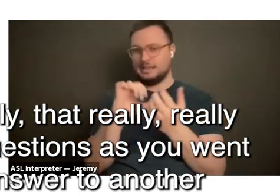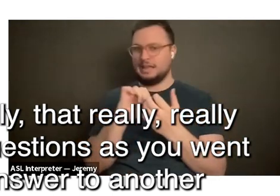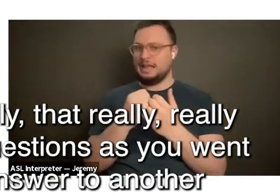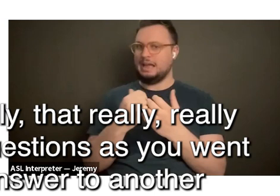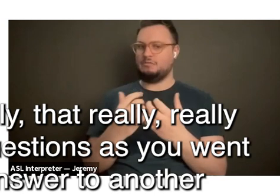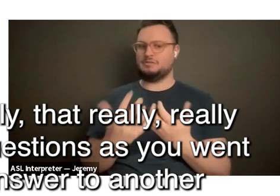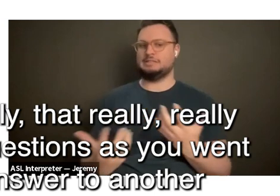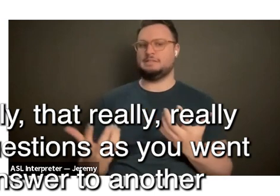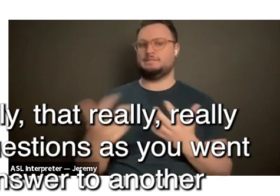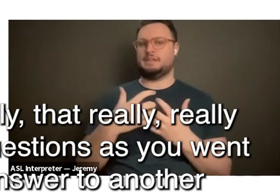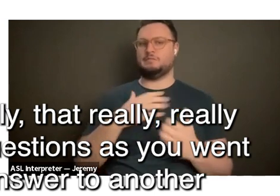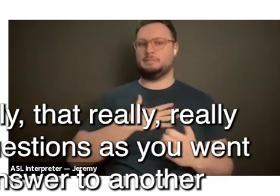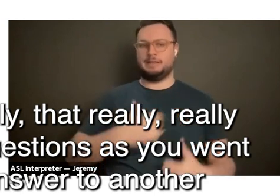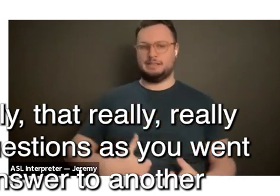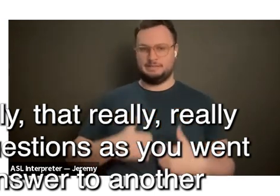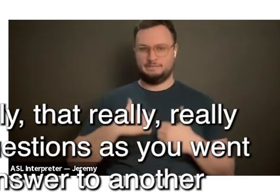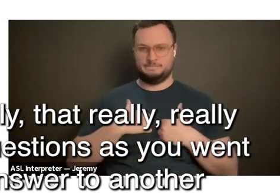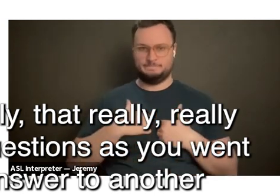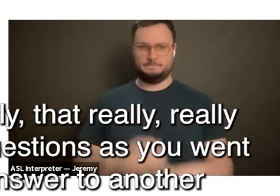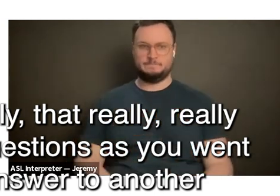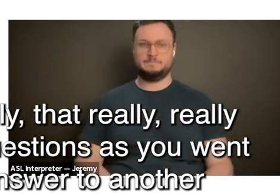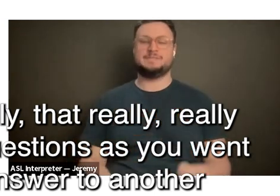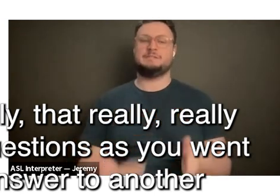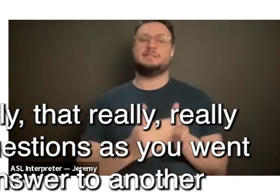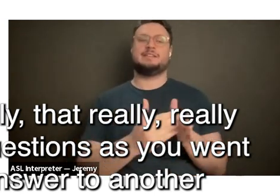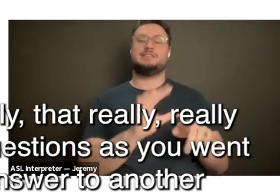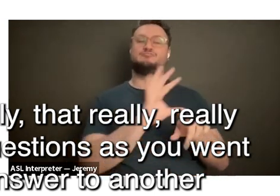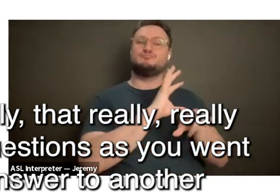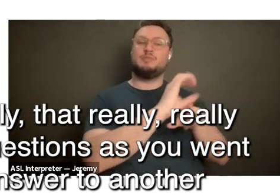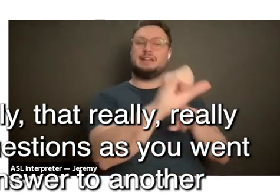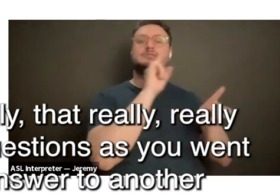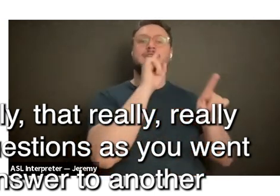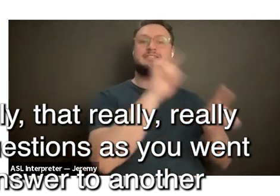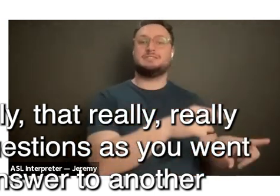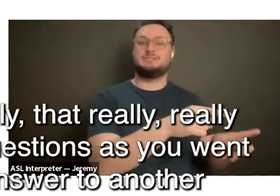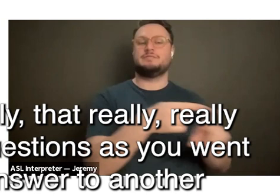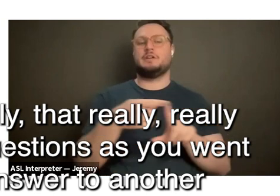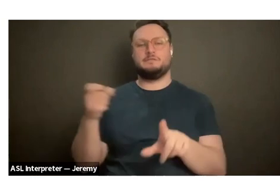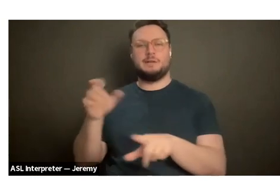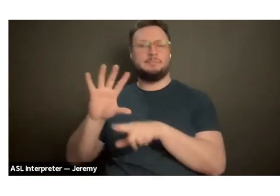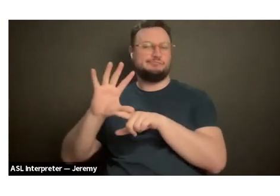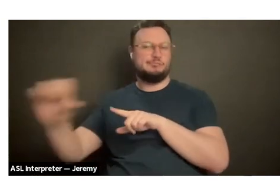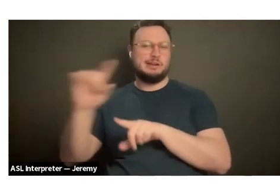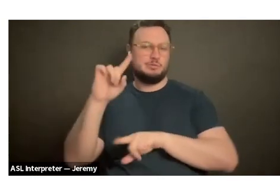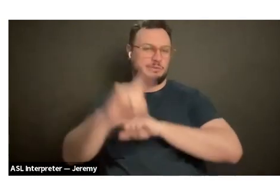radical answers that are sustained by radical questioning. Next slide, please.